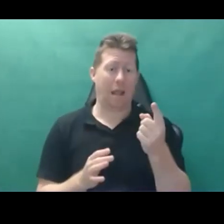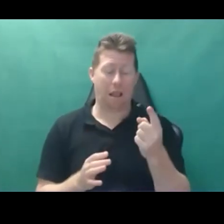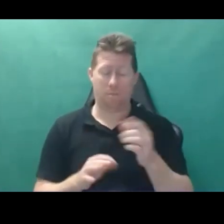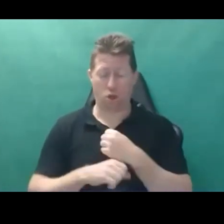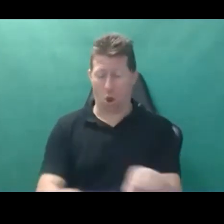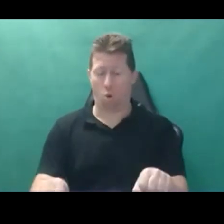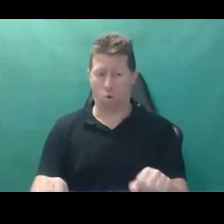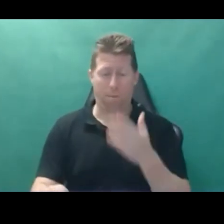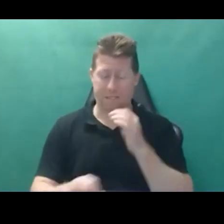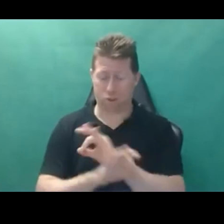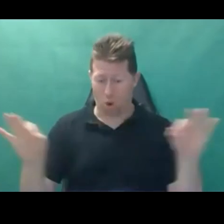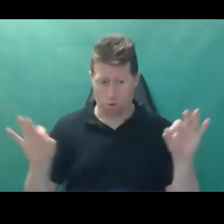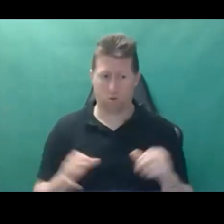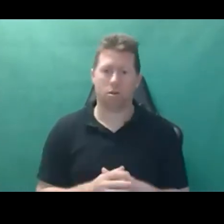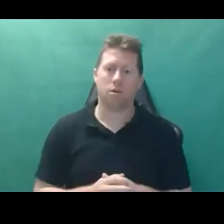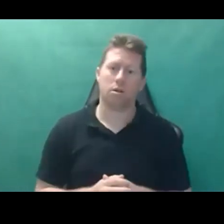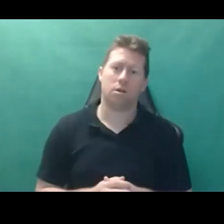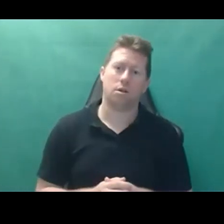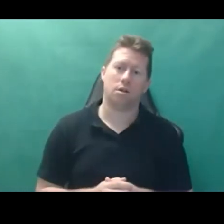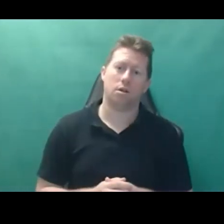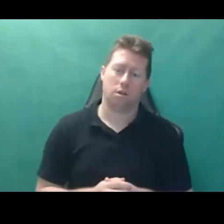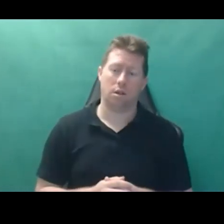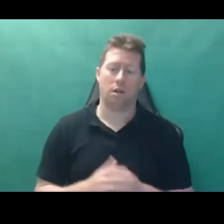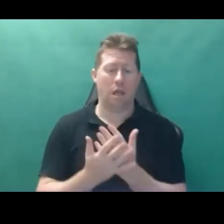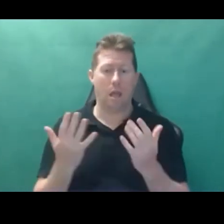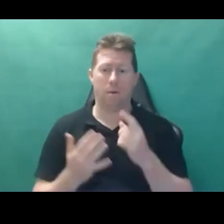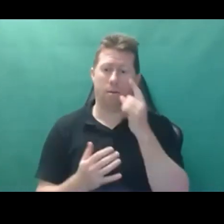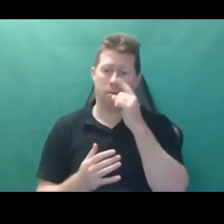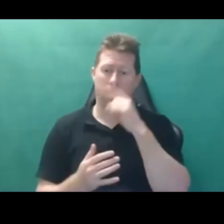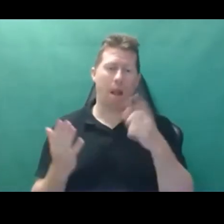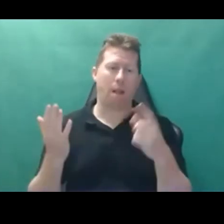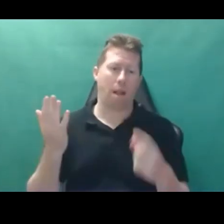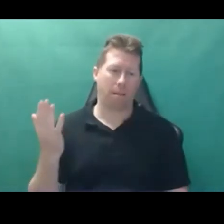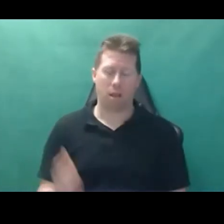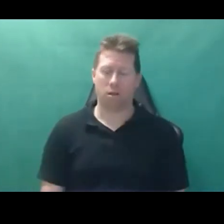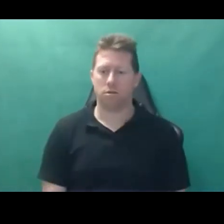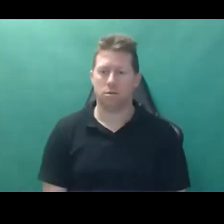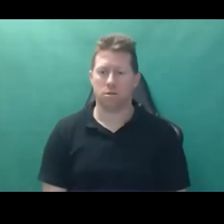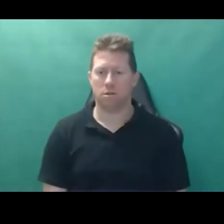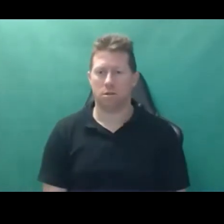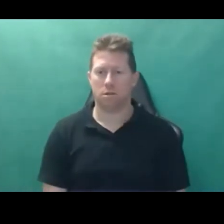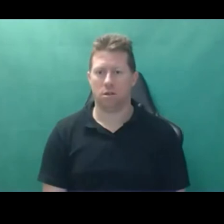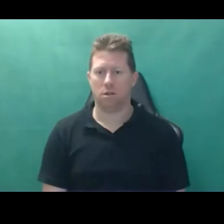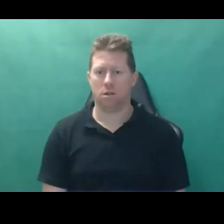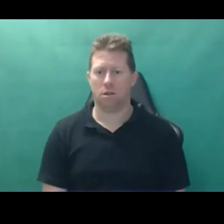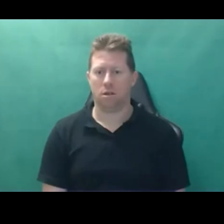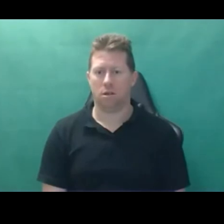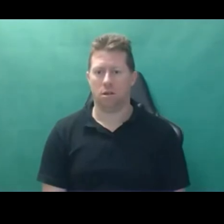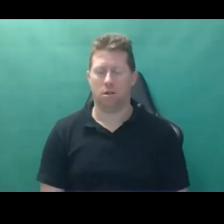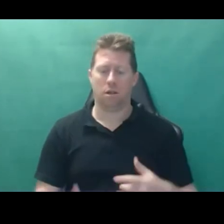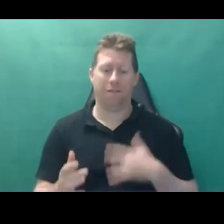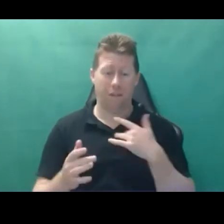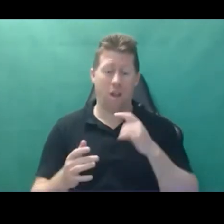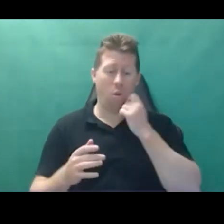Um, none of the people who found it were professional, blah, blah, blah, blah. Um, I feel we'll be shut out and